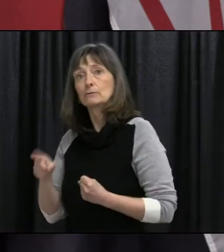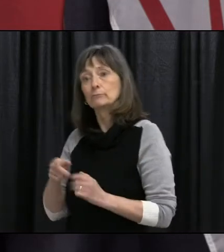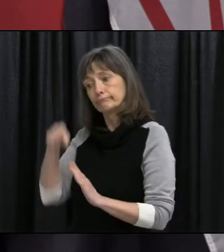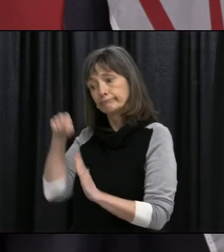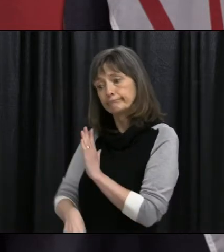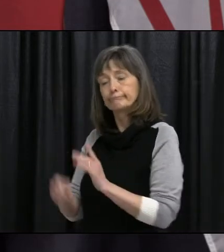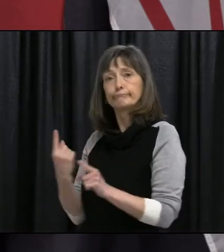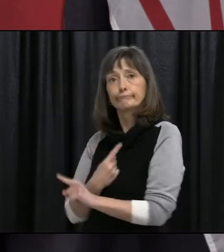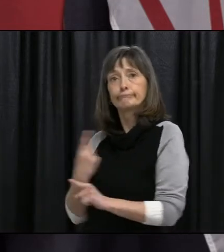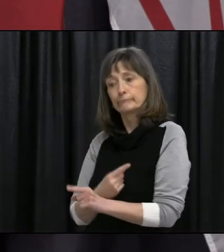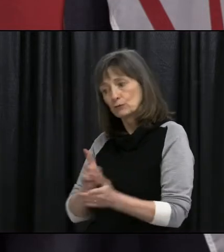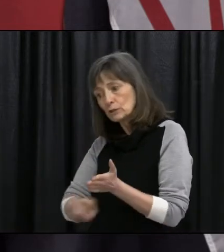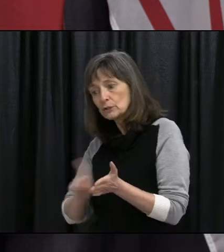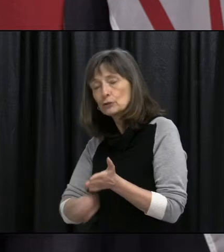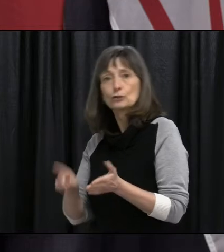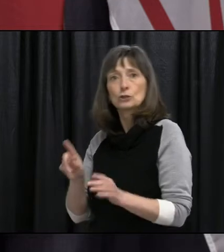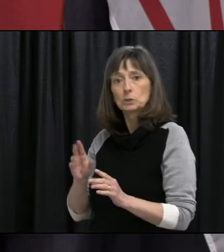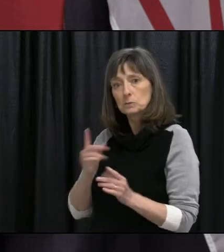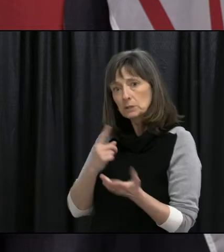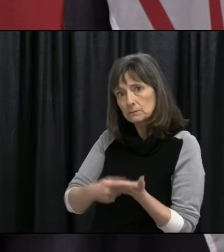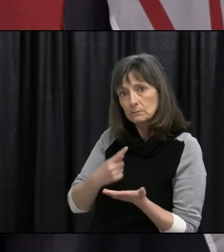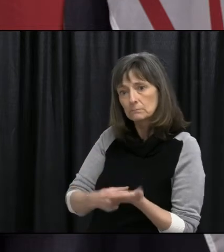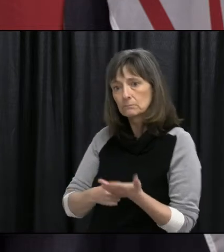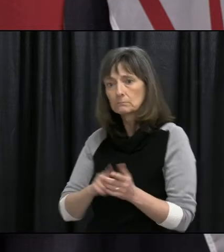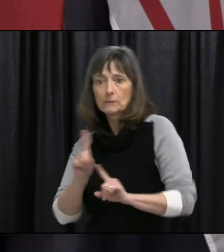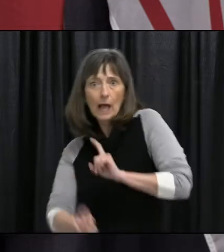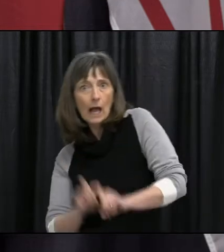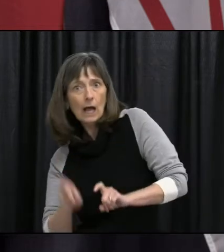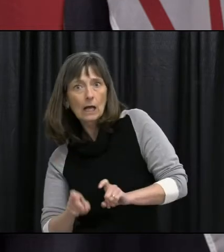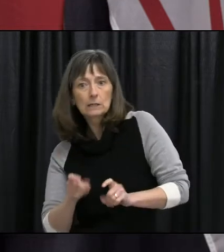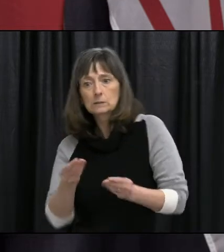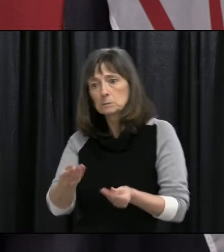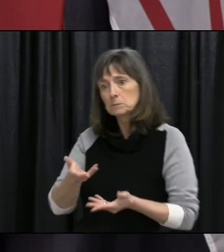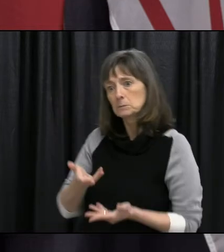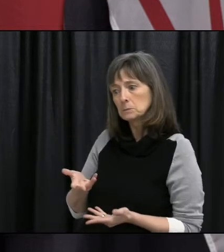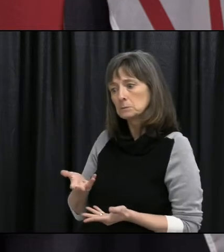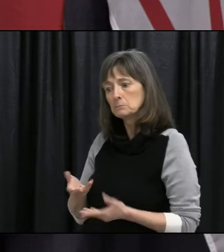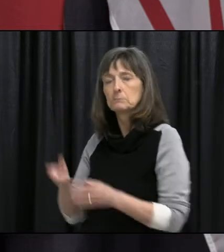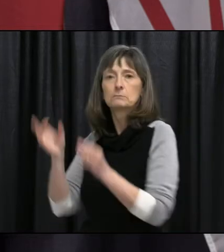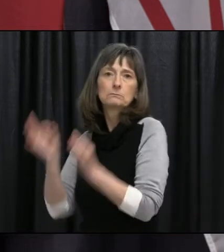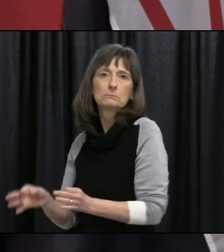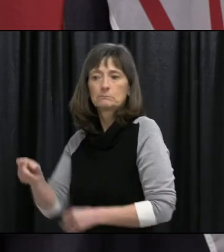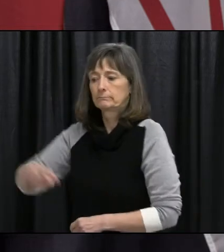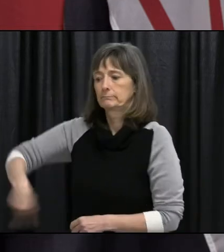and the ability to make the decisions based on those particular operations.